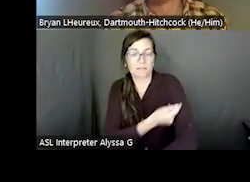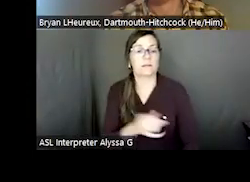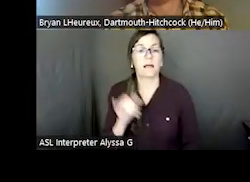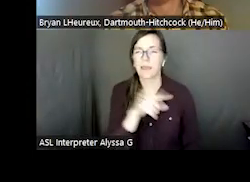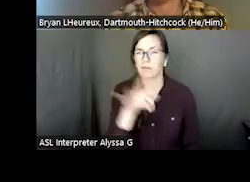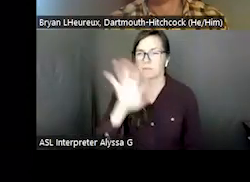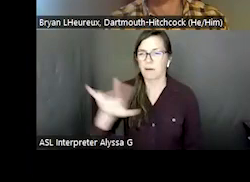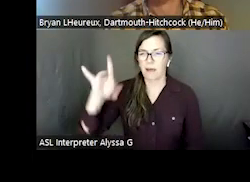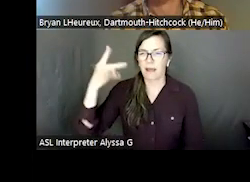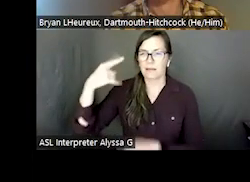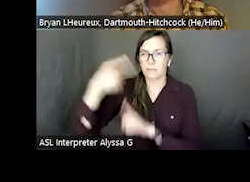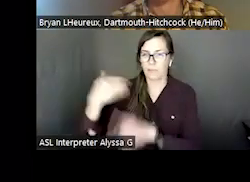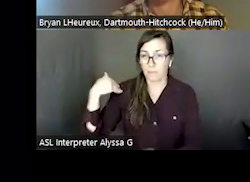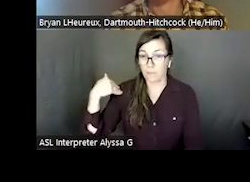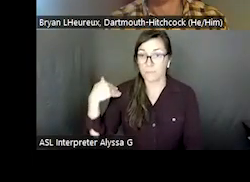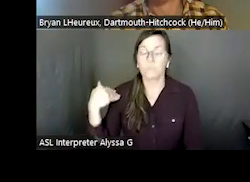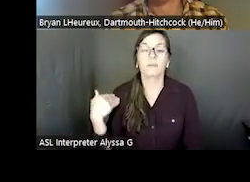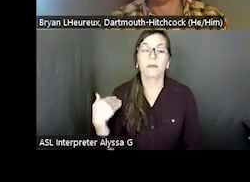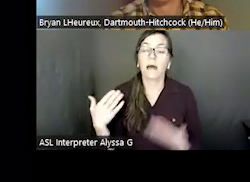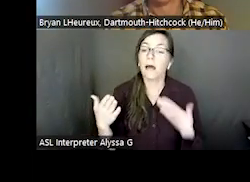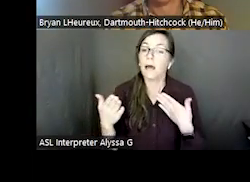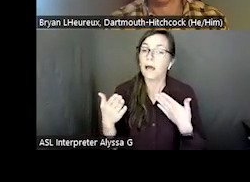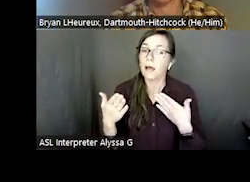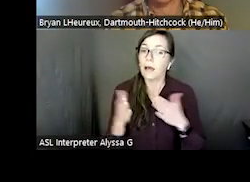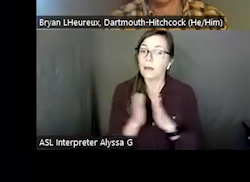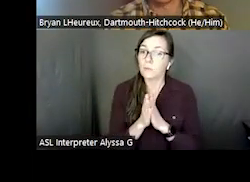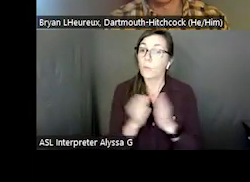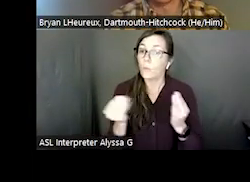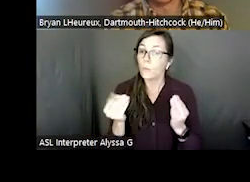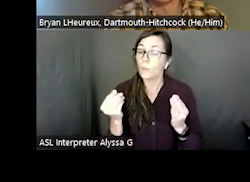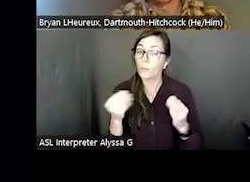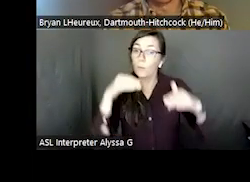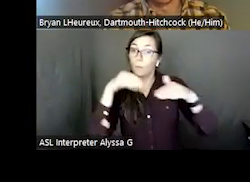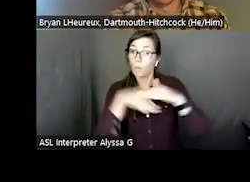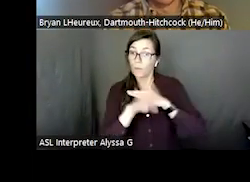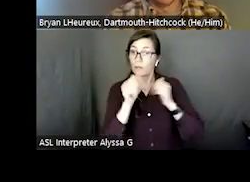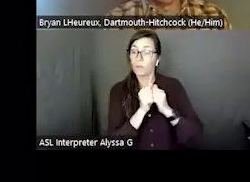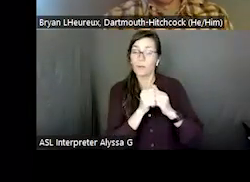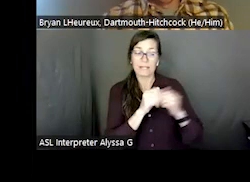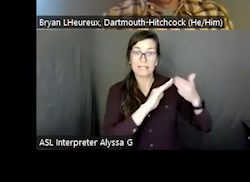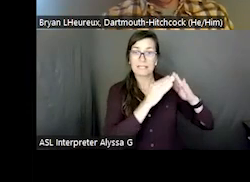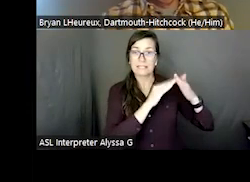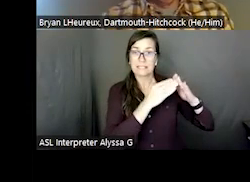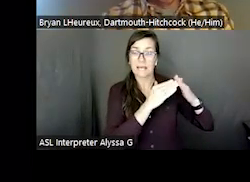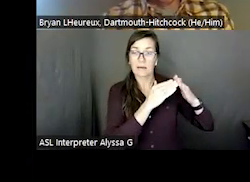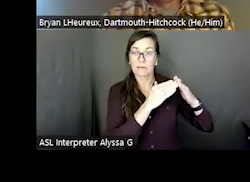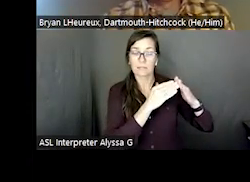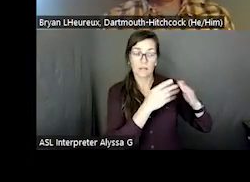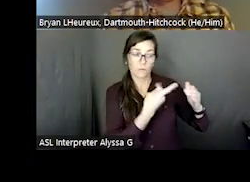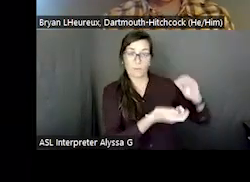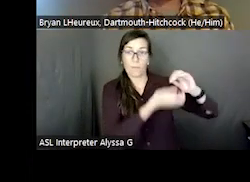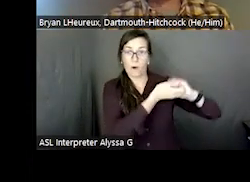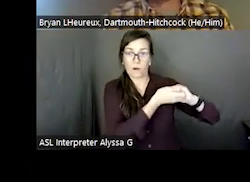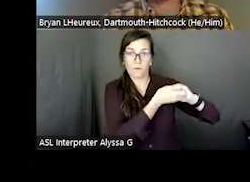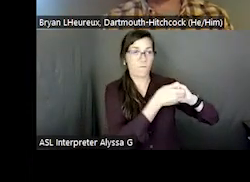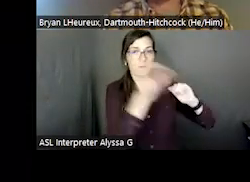so. So we had an opportunity to go in with the city of San Antonio for some federal funding. And we